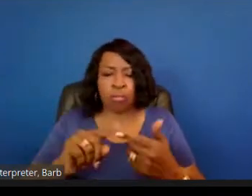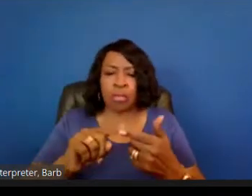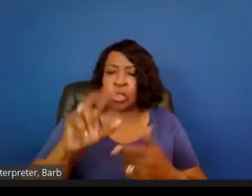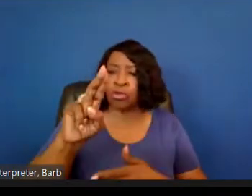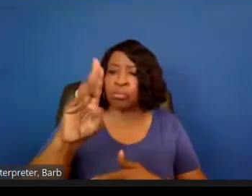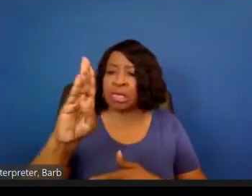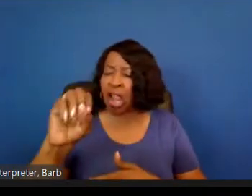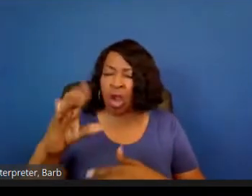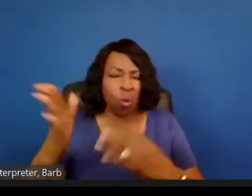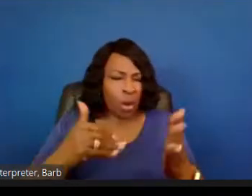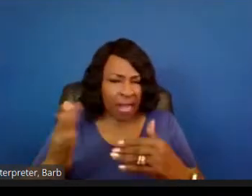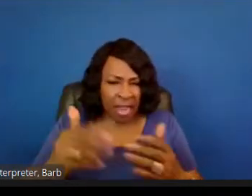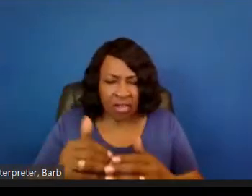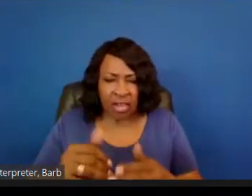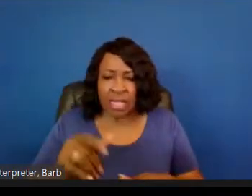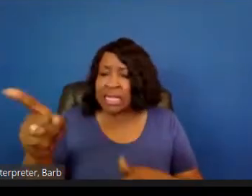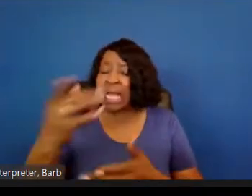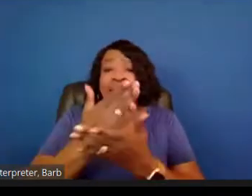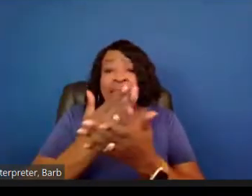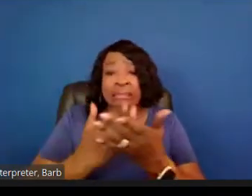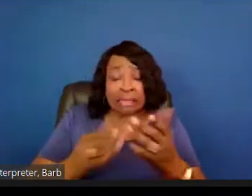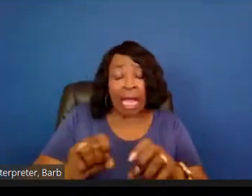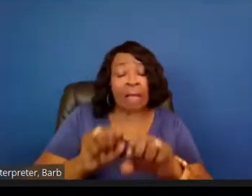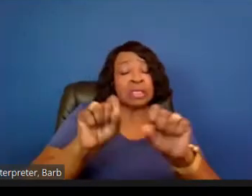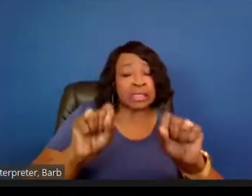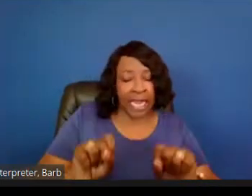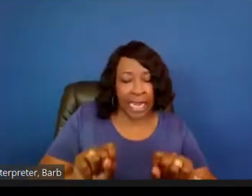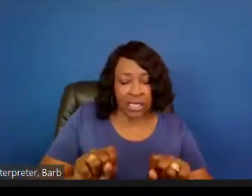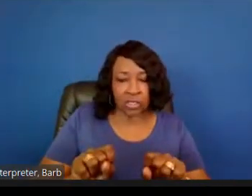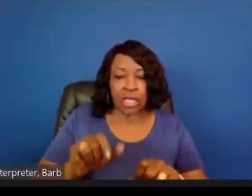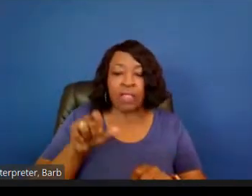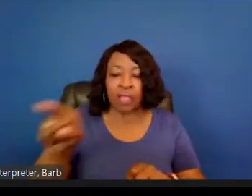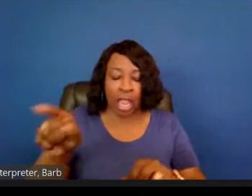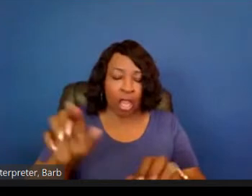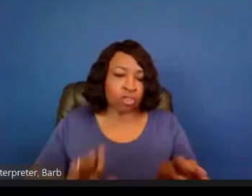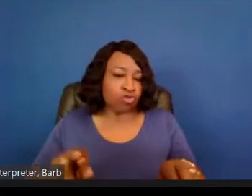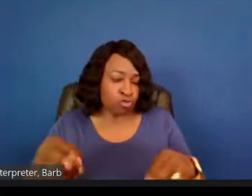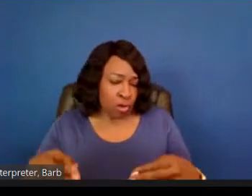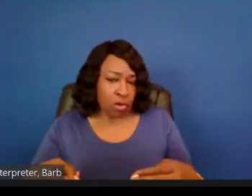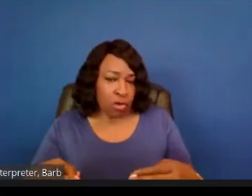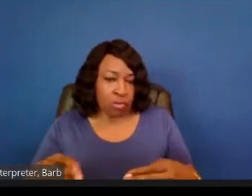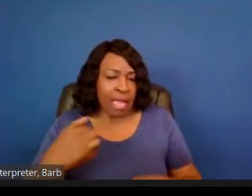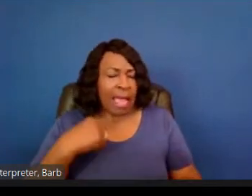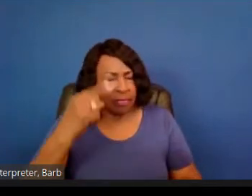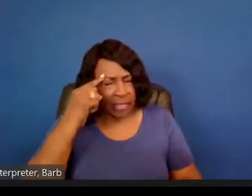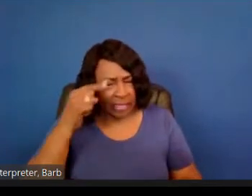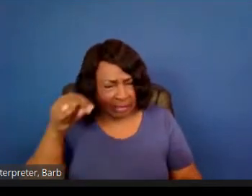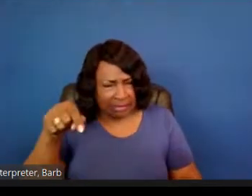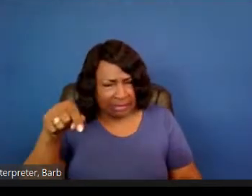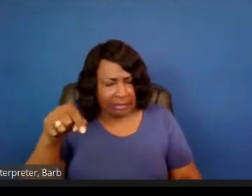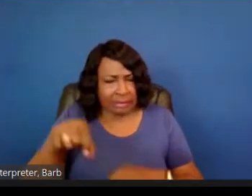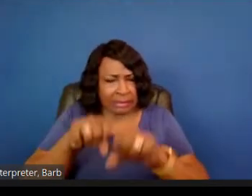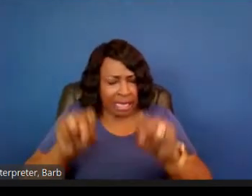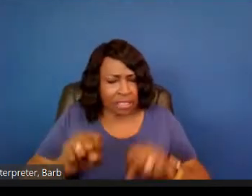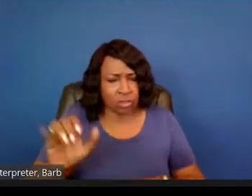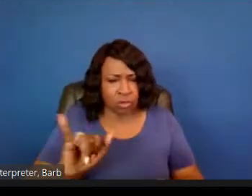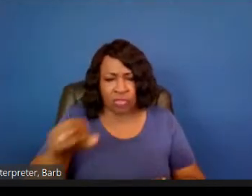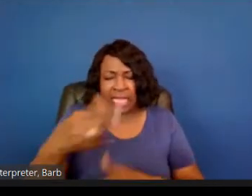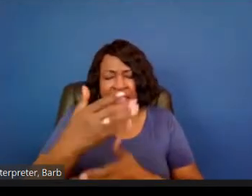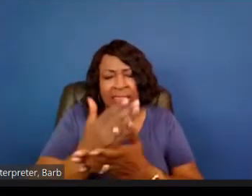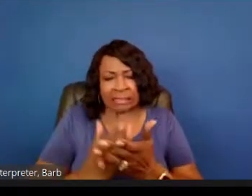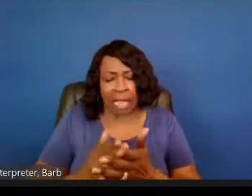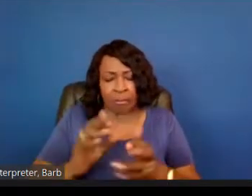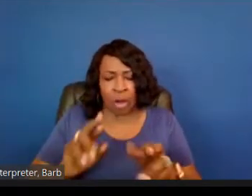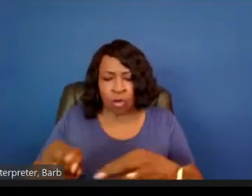there's at some stations there's room, and I think at this station too there's like some room close to the